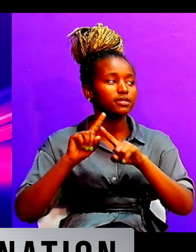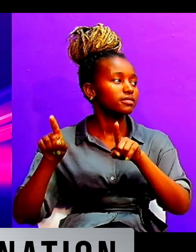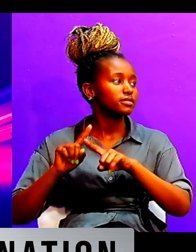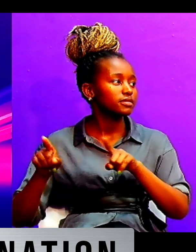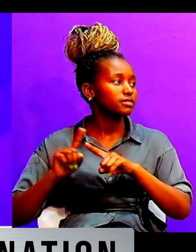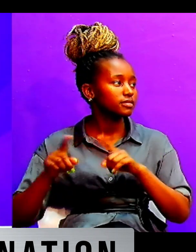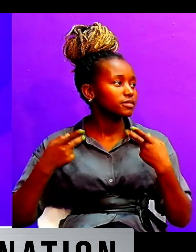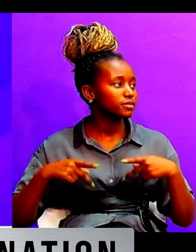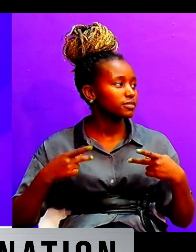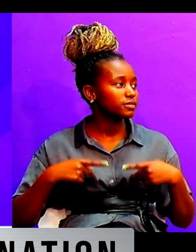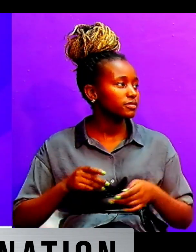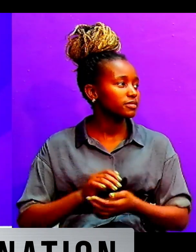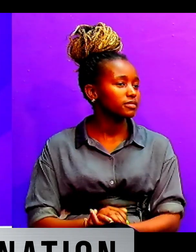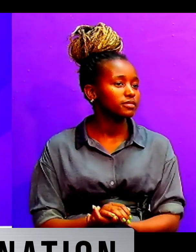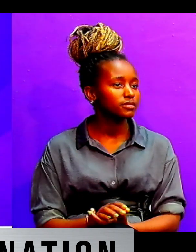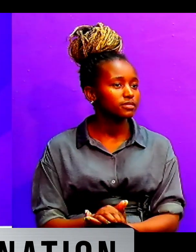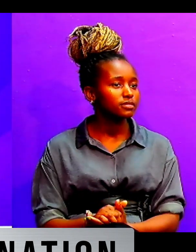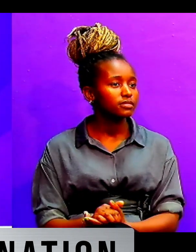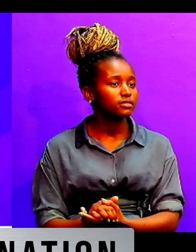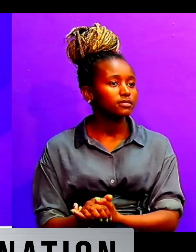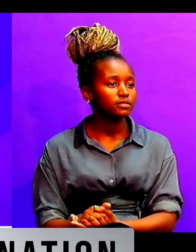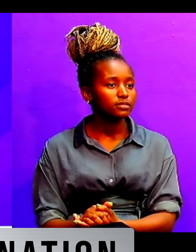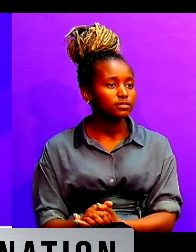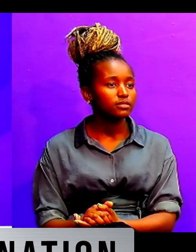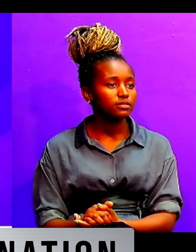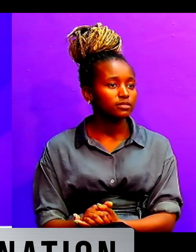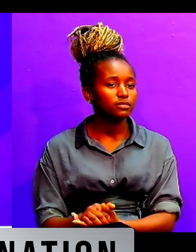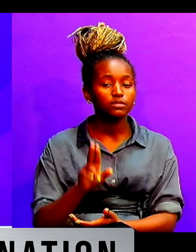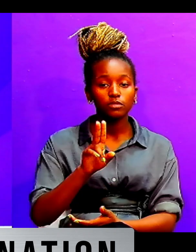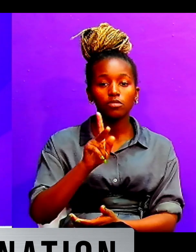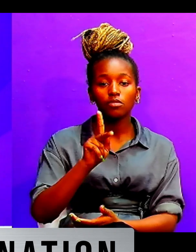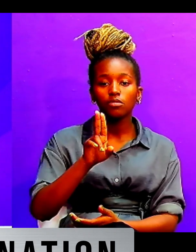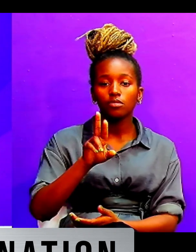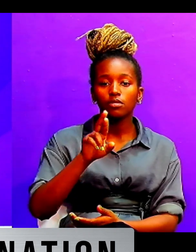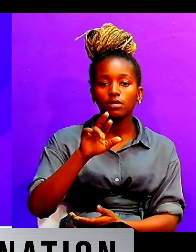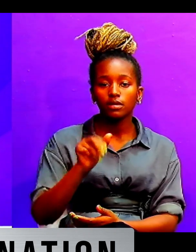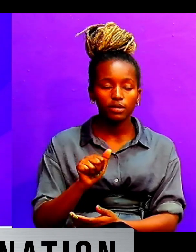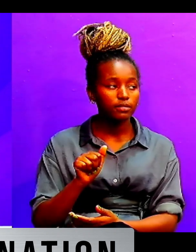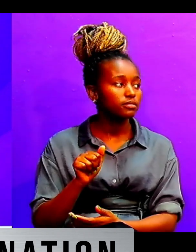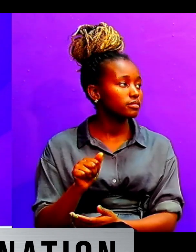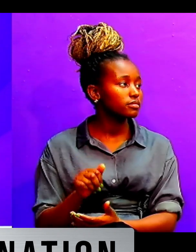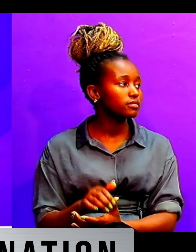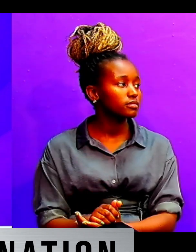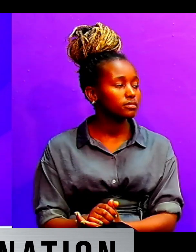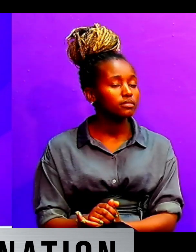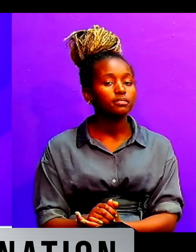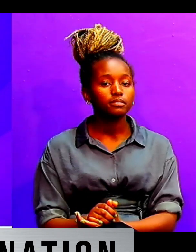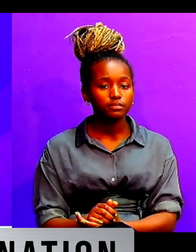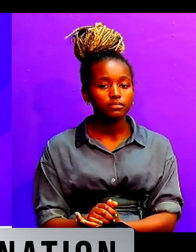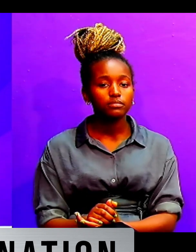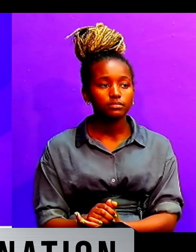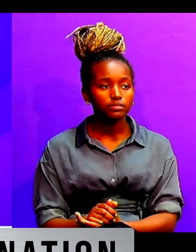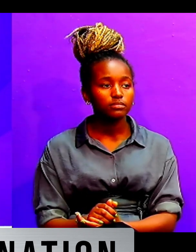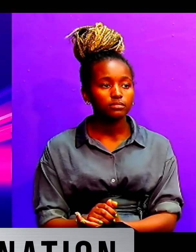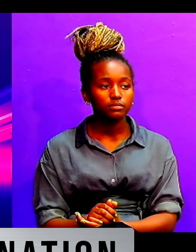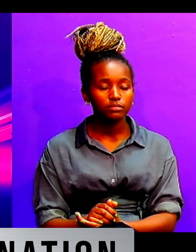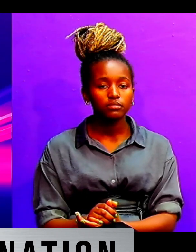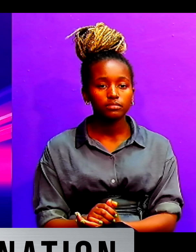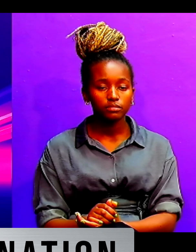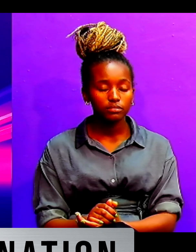There's another name we are looking for. Okuriatani. Okuriatani. Yes. Former or current? The